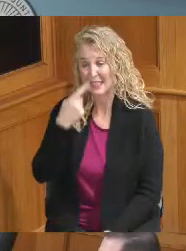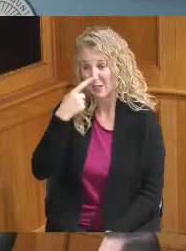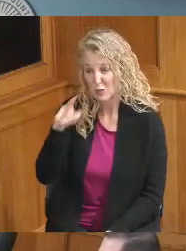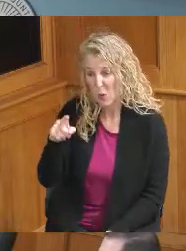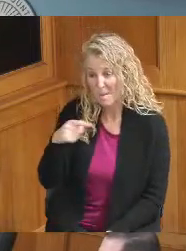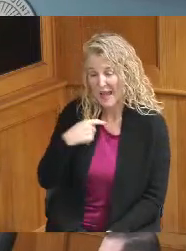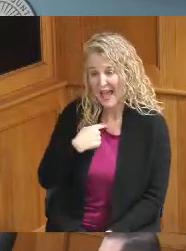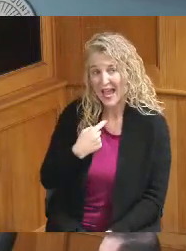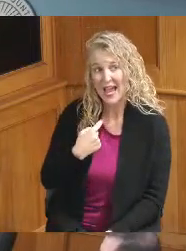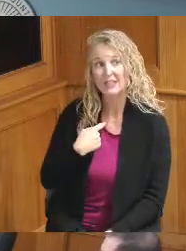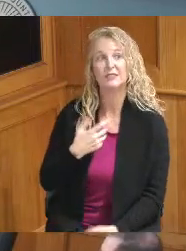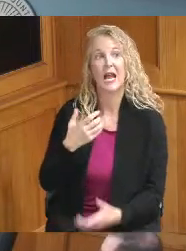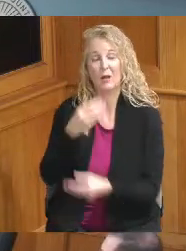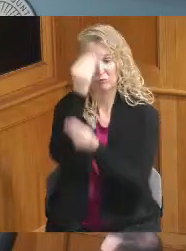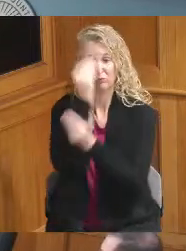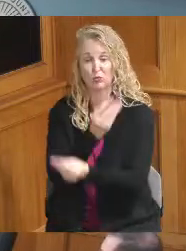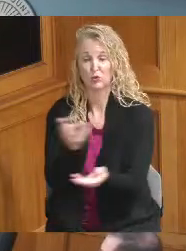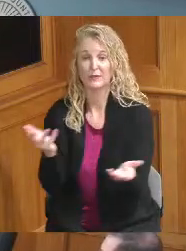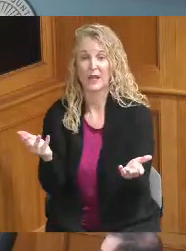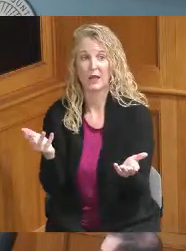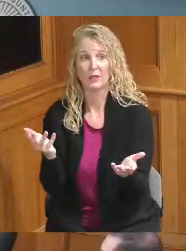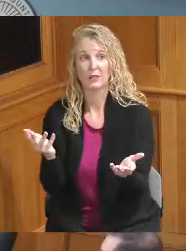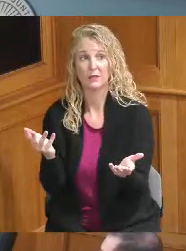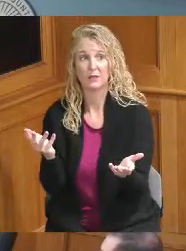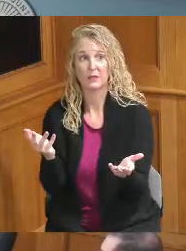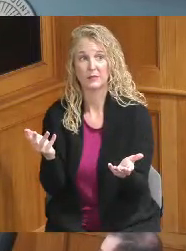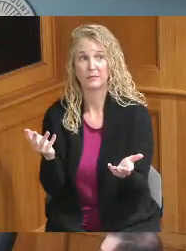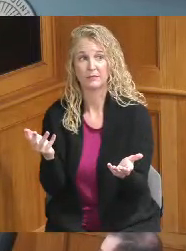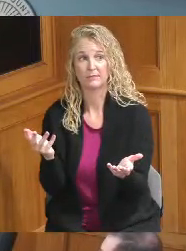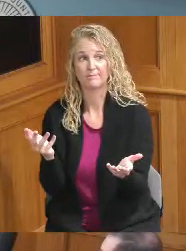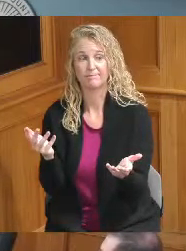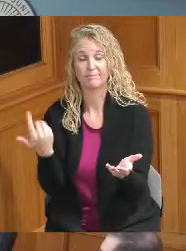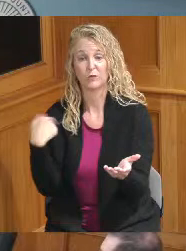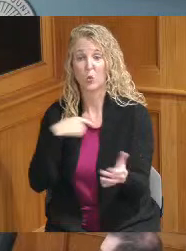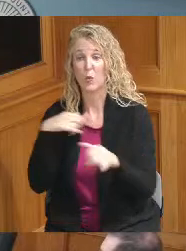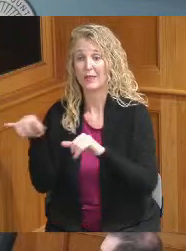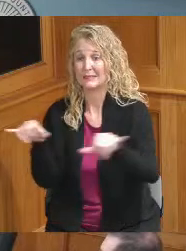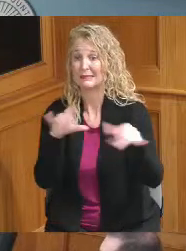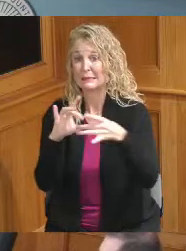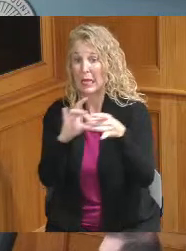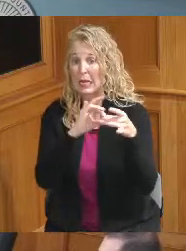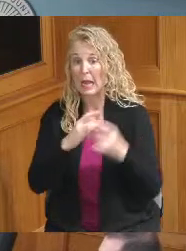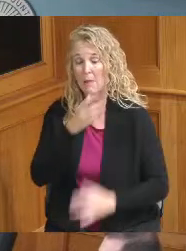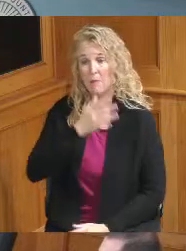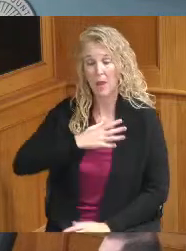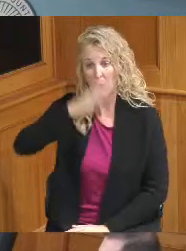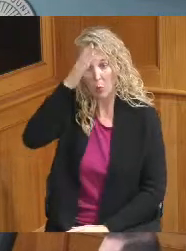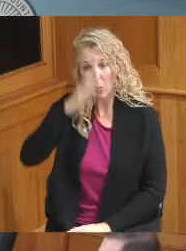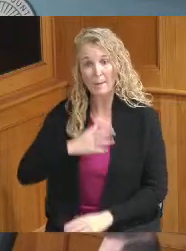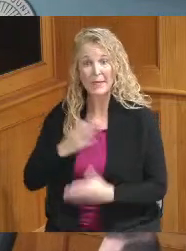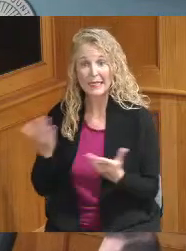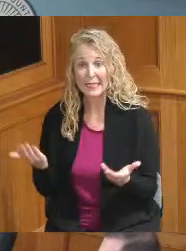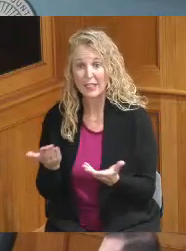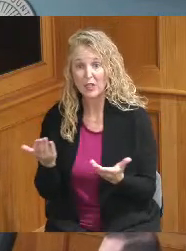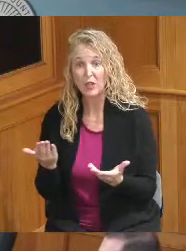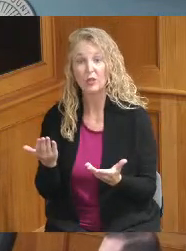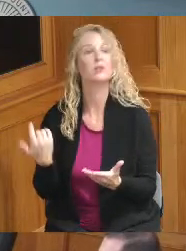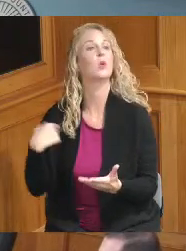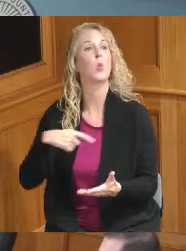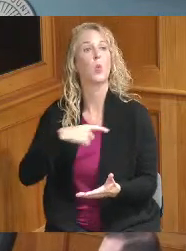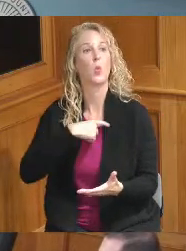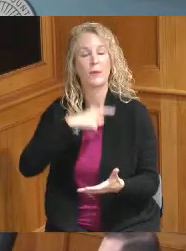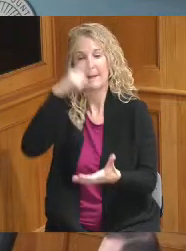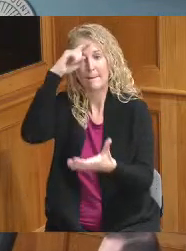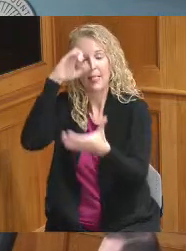y'all take this picture. I want to tell y'all something. The one thing we got in common as women and as men in this room, that we have the belief and faith